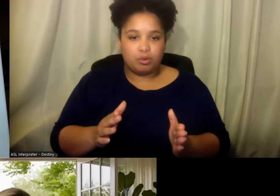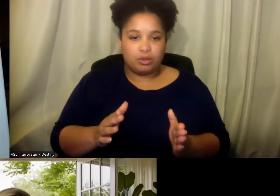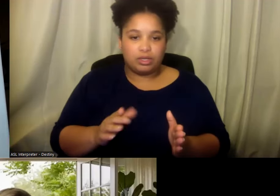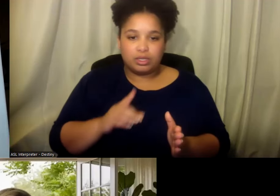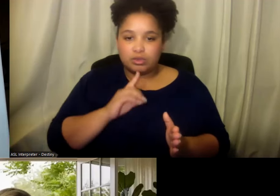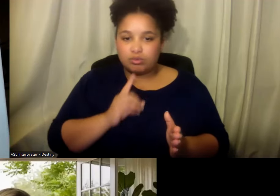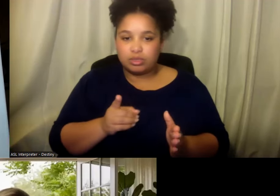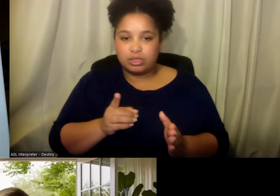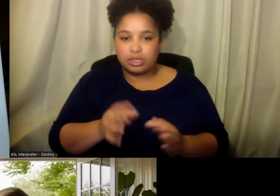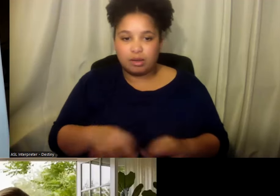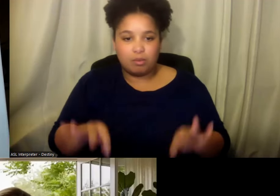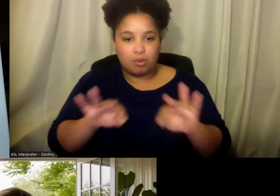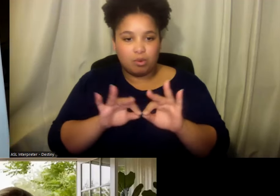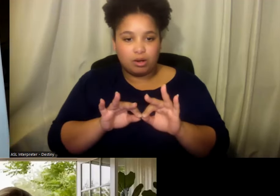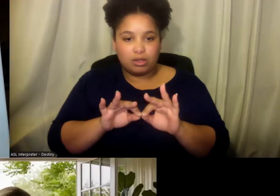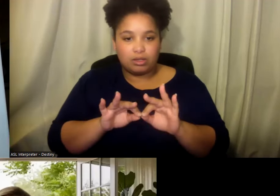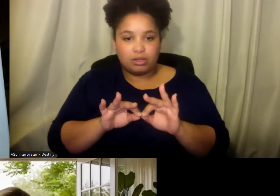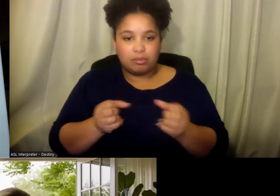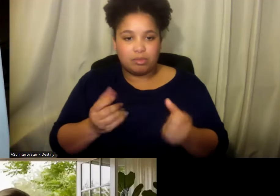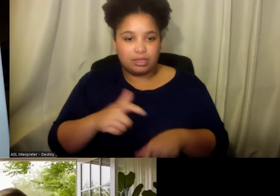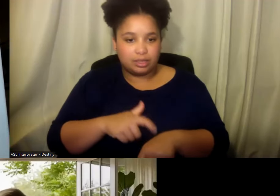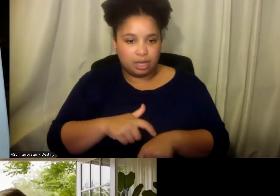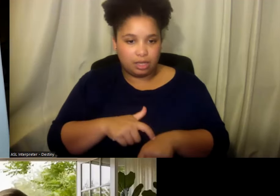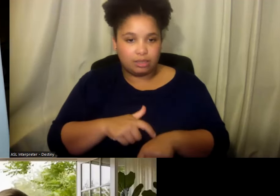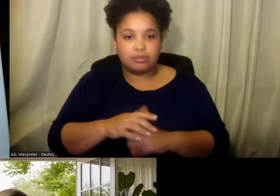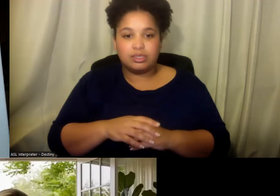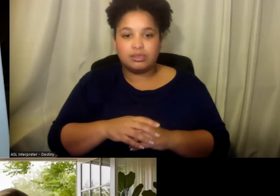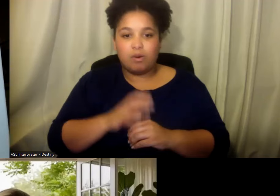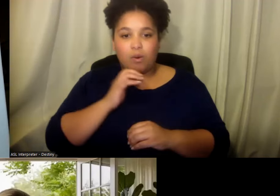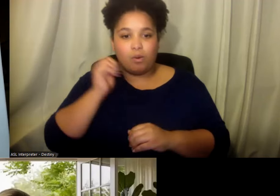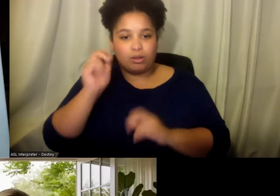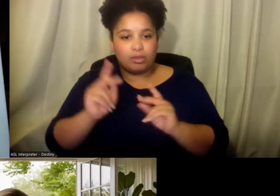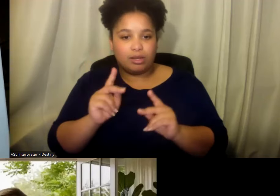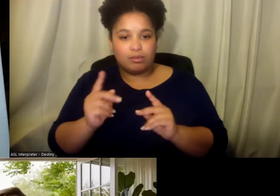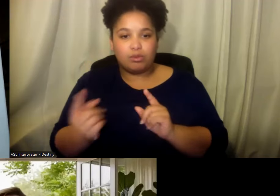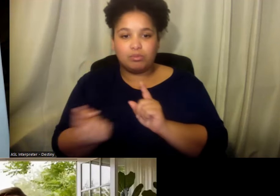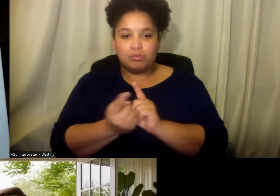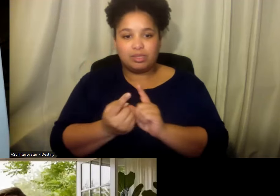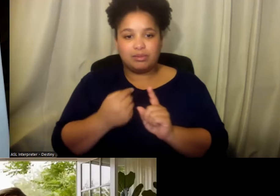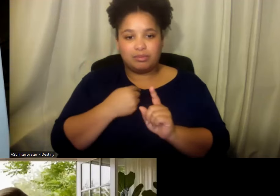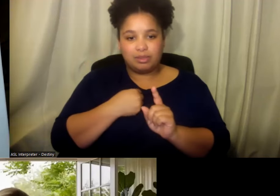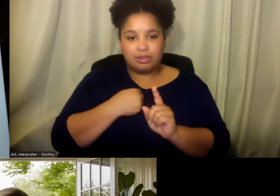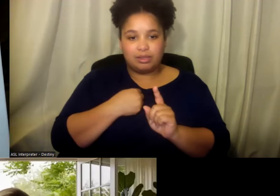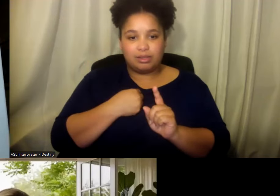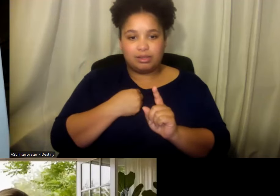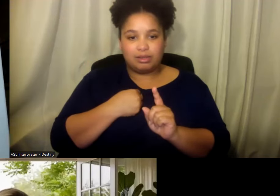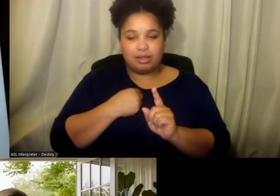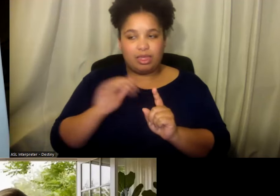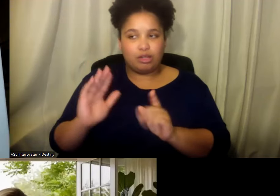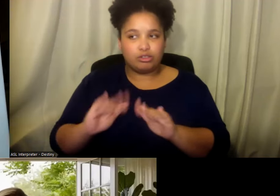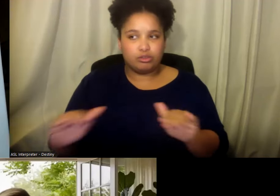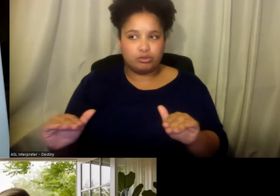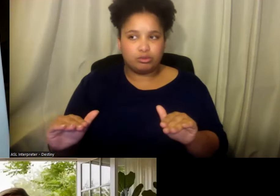extremely critical. Many times those older adults come to me by their